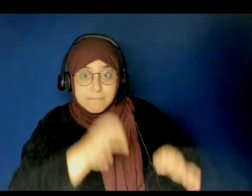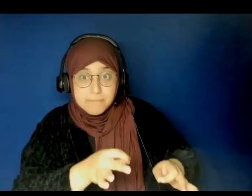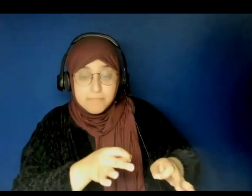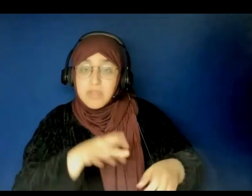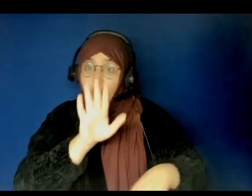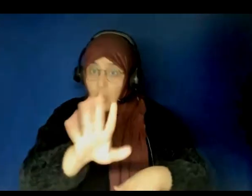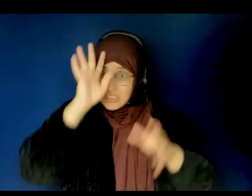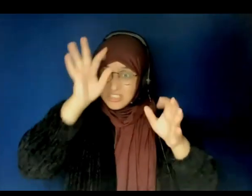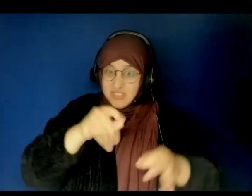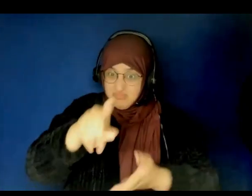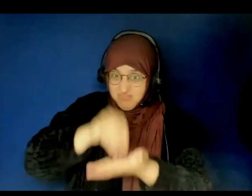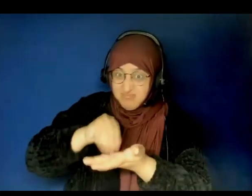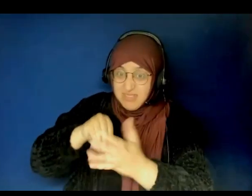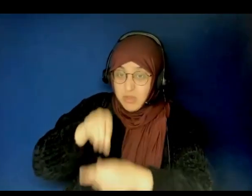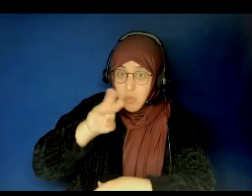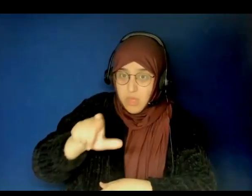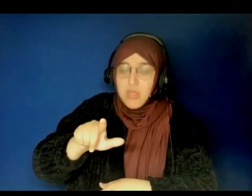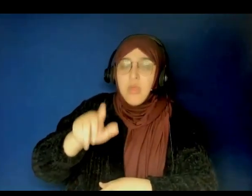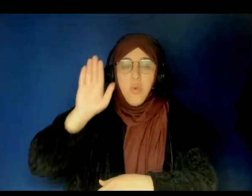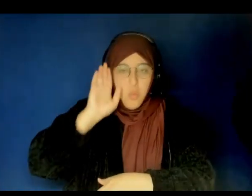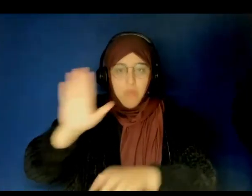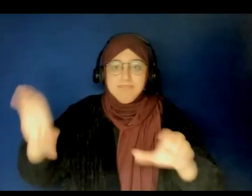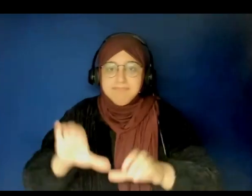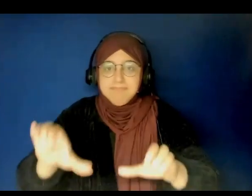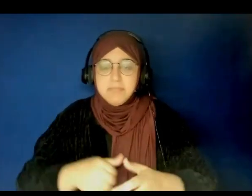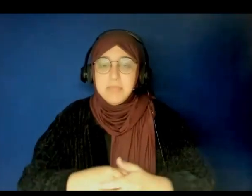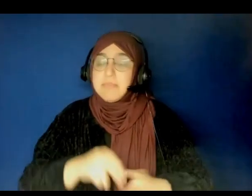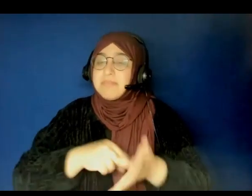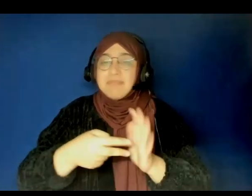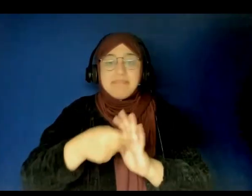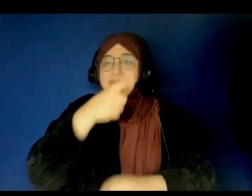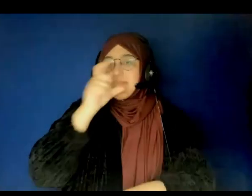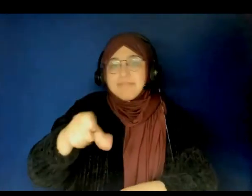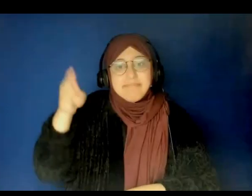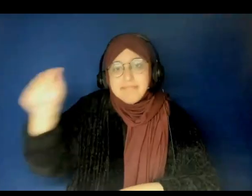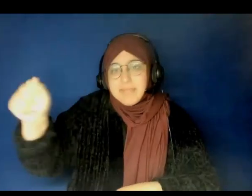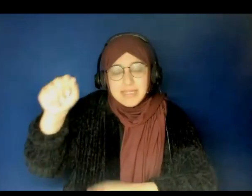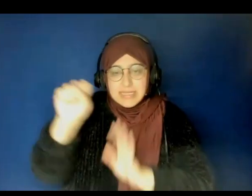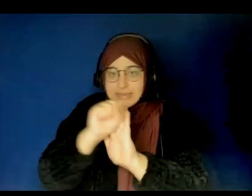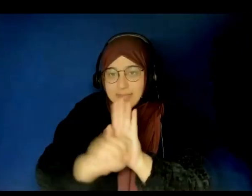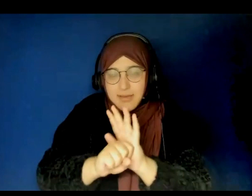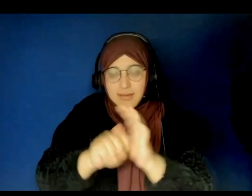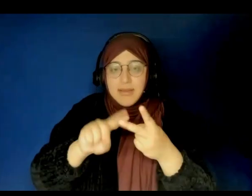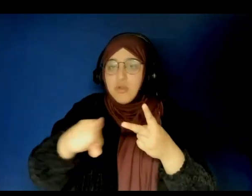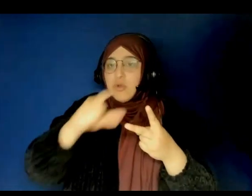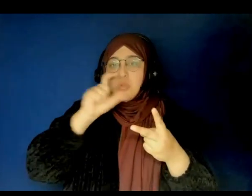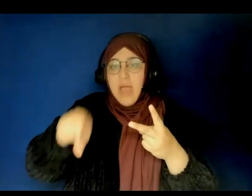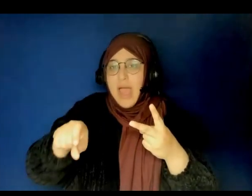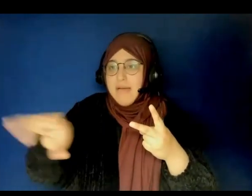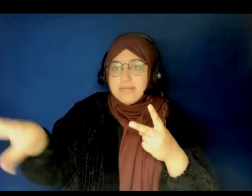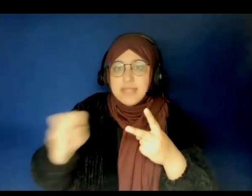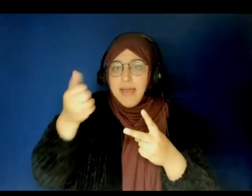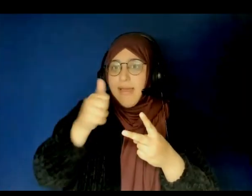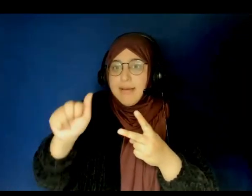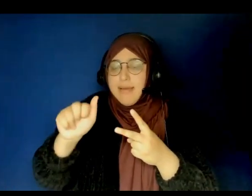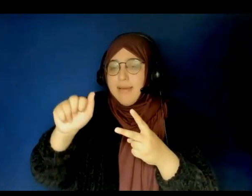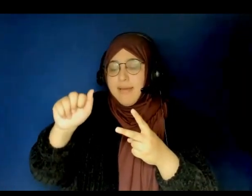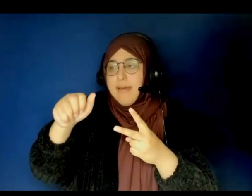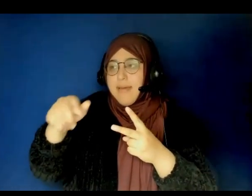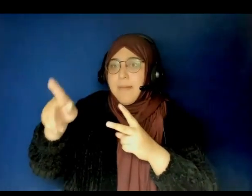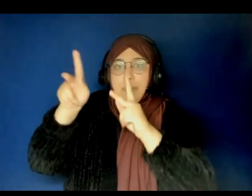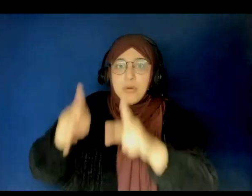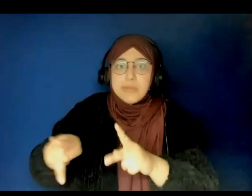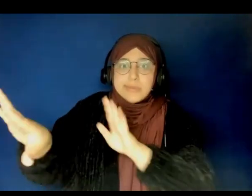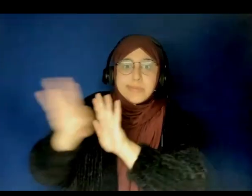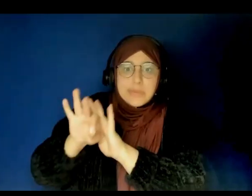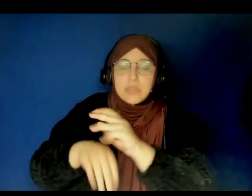implemented. You will not have to pay the state. You will not have to take any appointees. You will not be charged extra. And typically, it